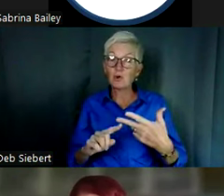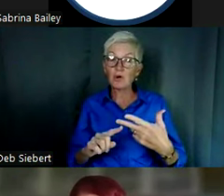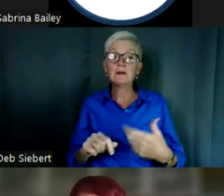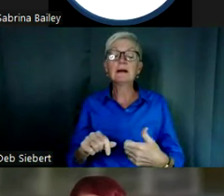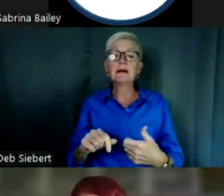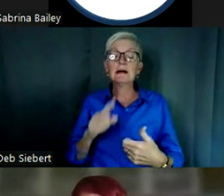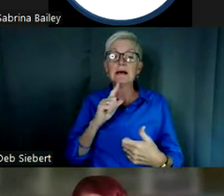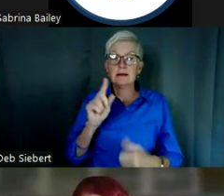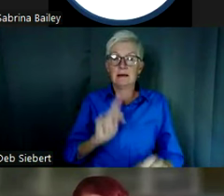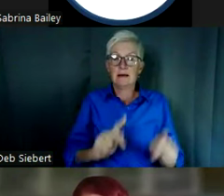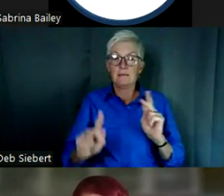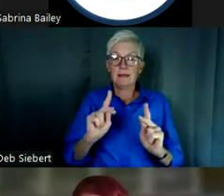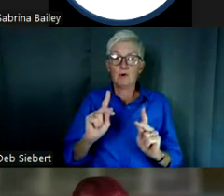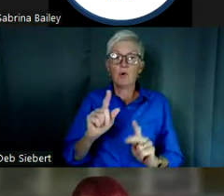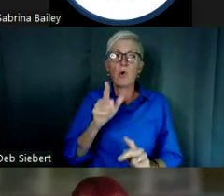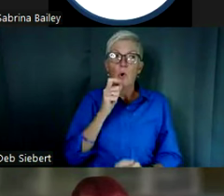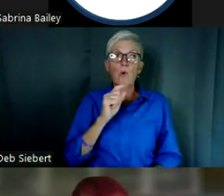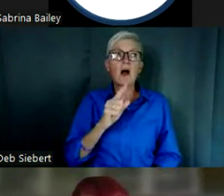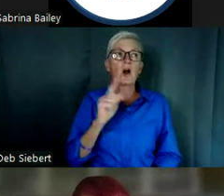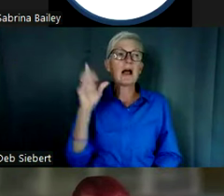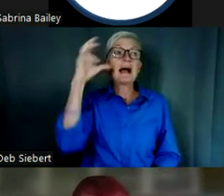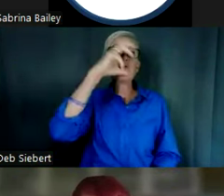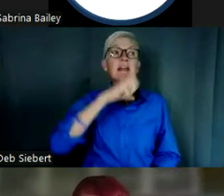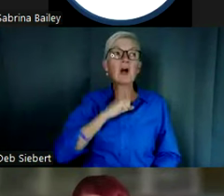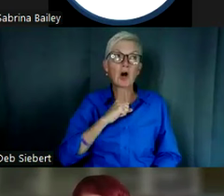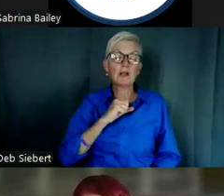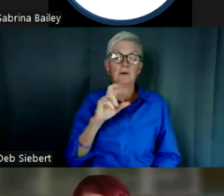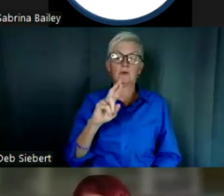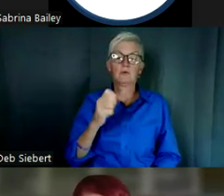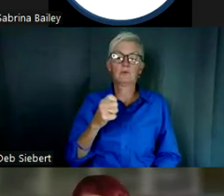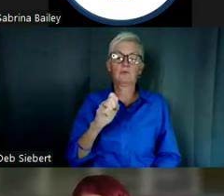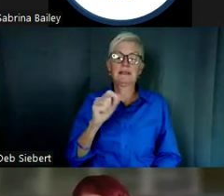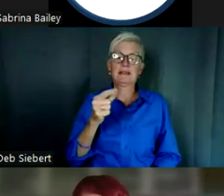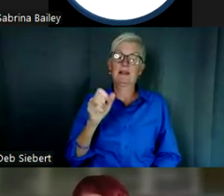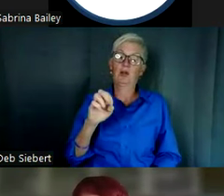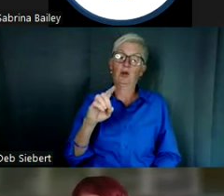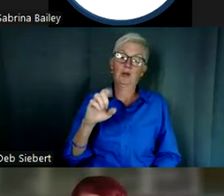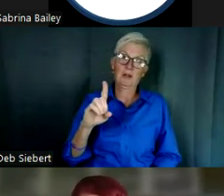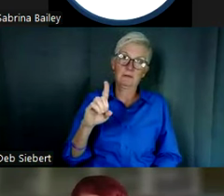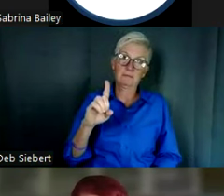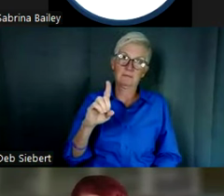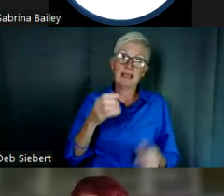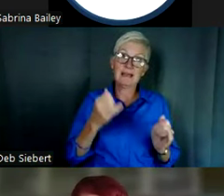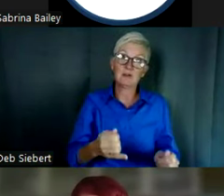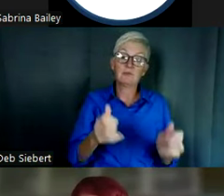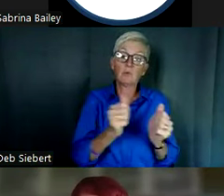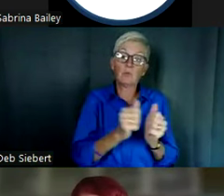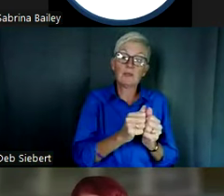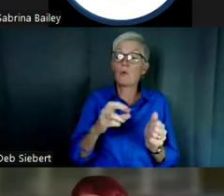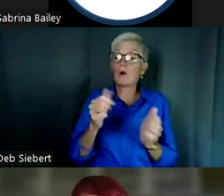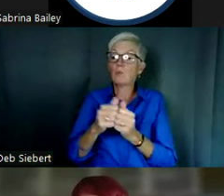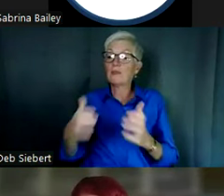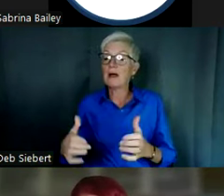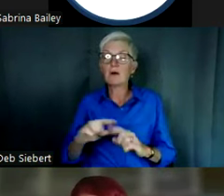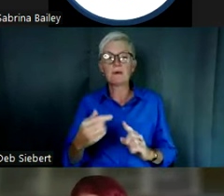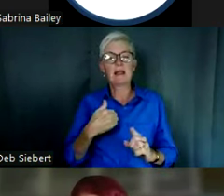the ADA is individuals who are regarded as having a disability. So this is an individual with or without a disability who has a negative